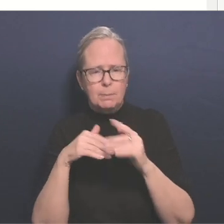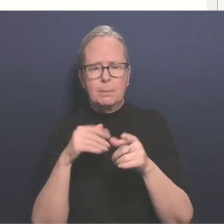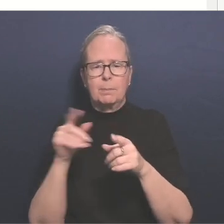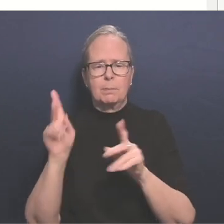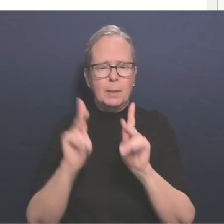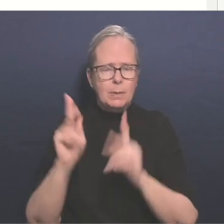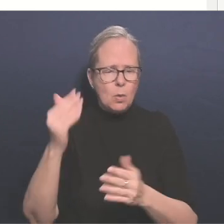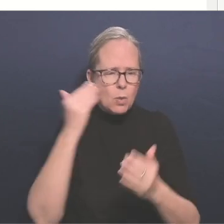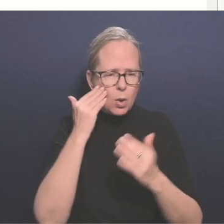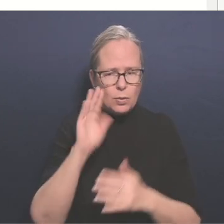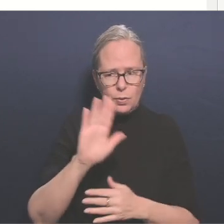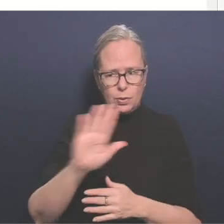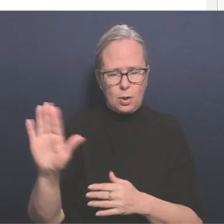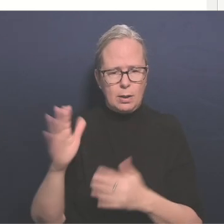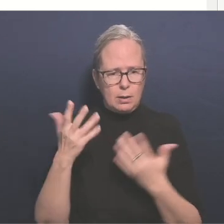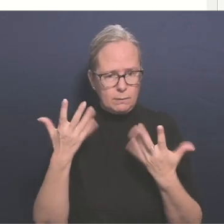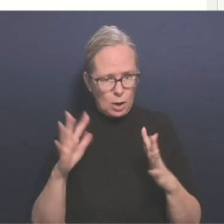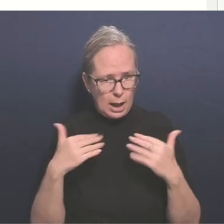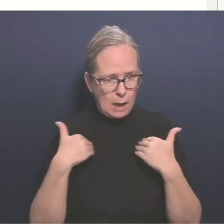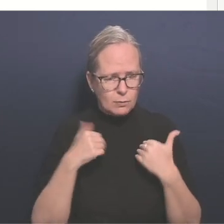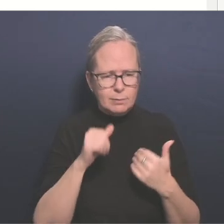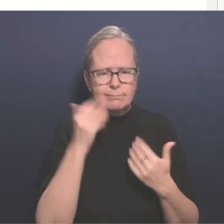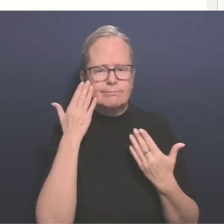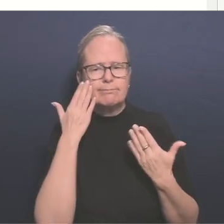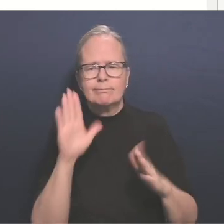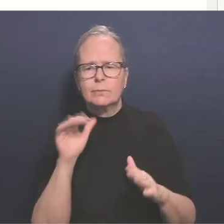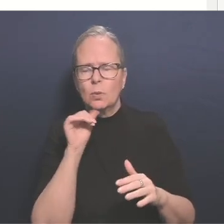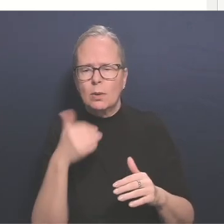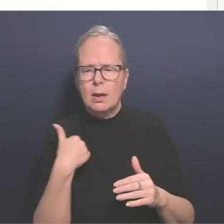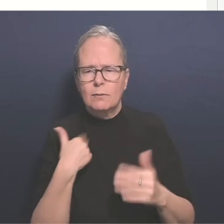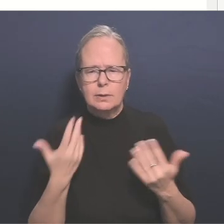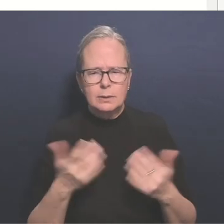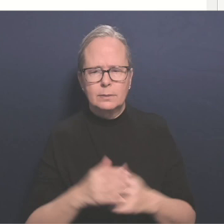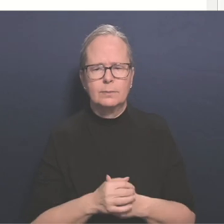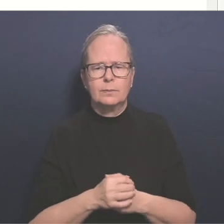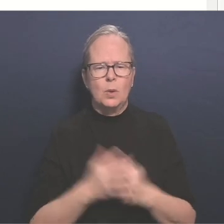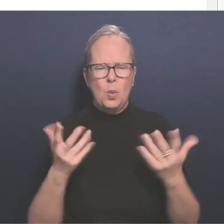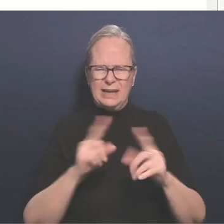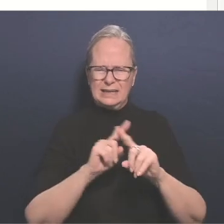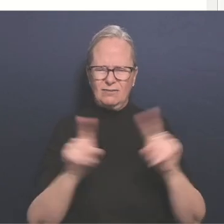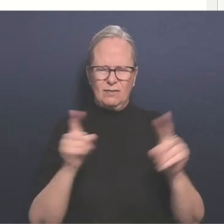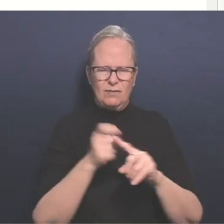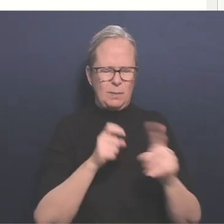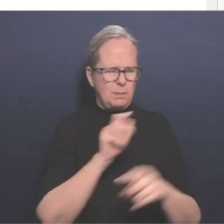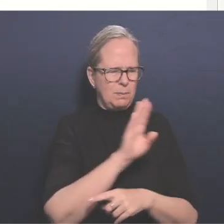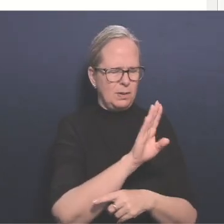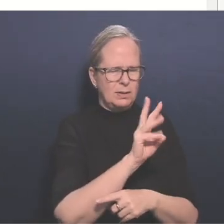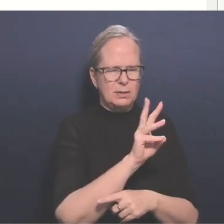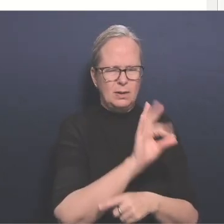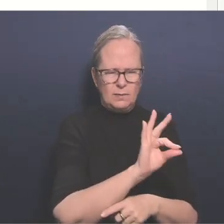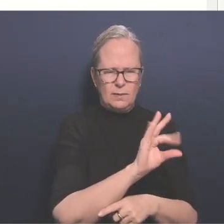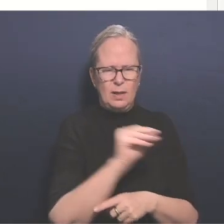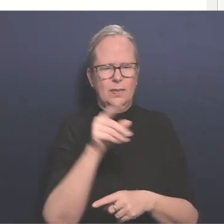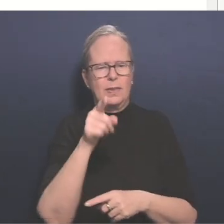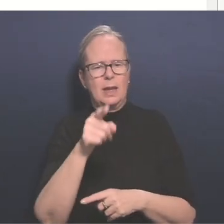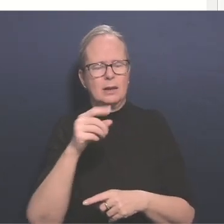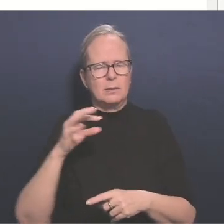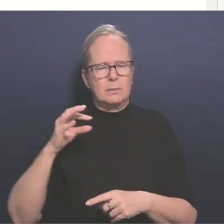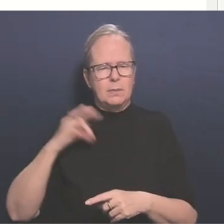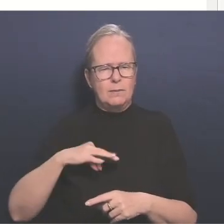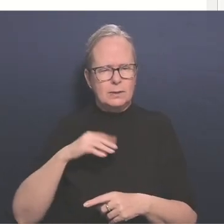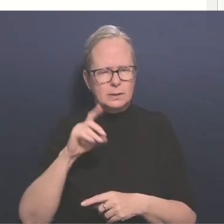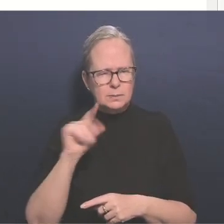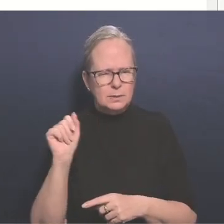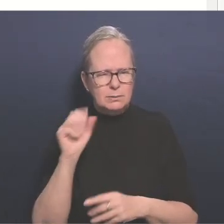Disability Savings Plan. And I want to note here that you see here, there's a little important notice up